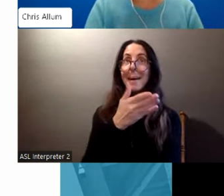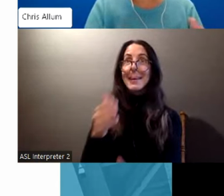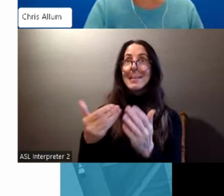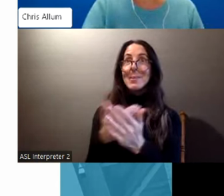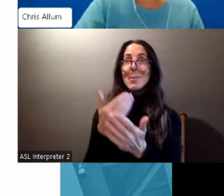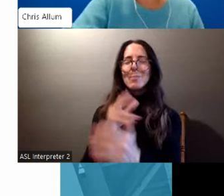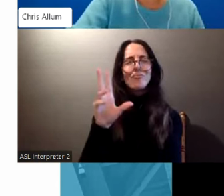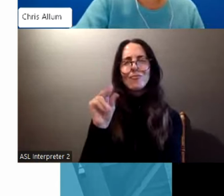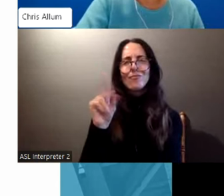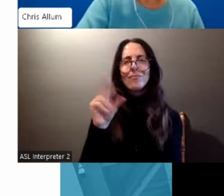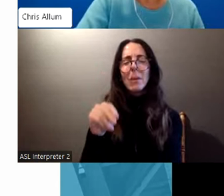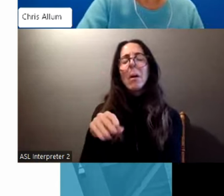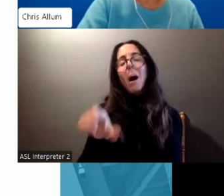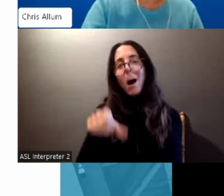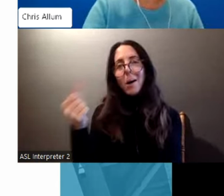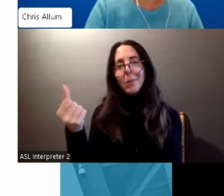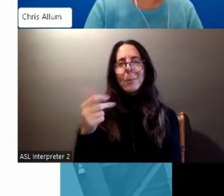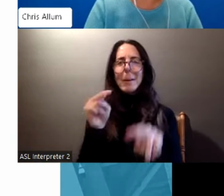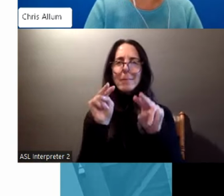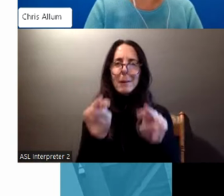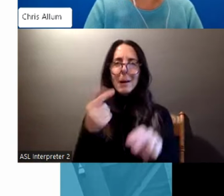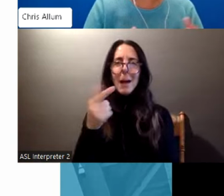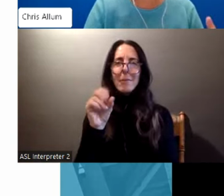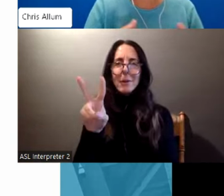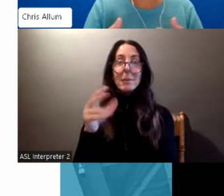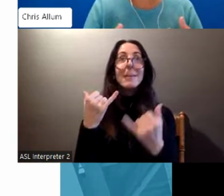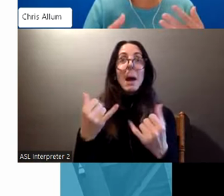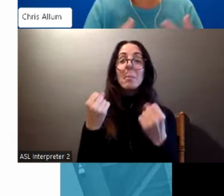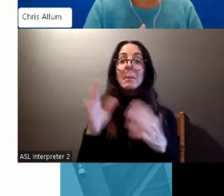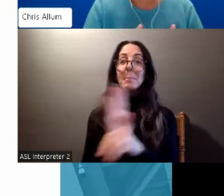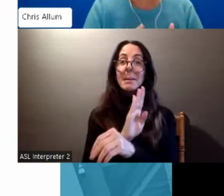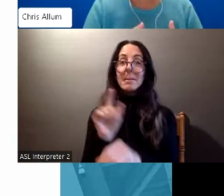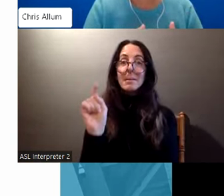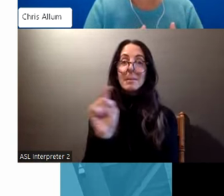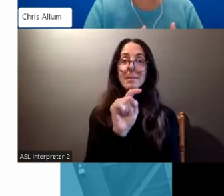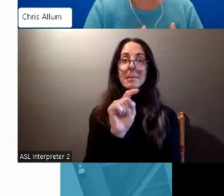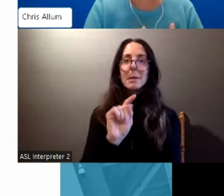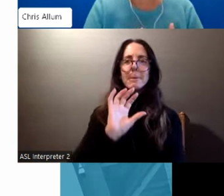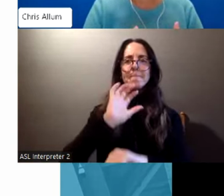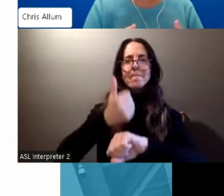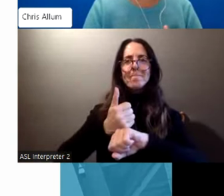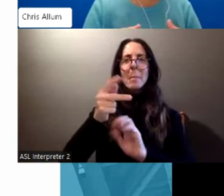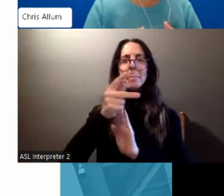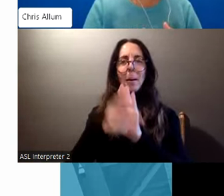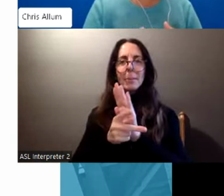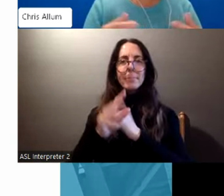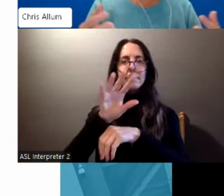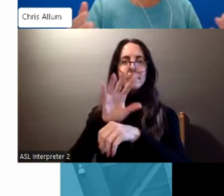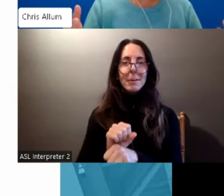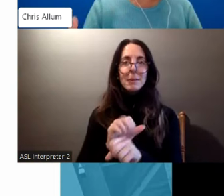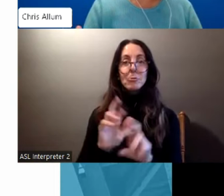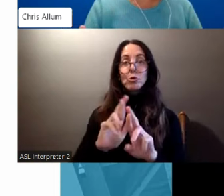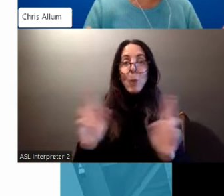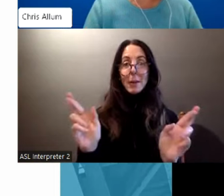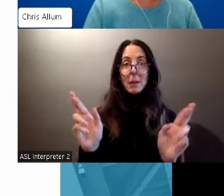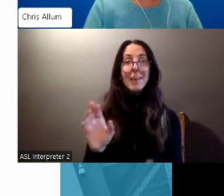course, there's governance. Firms right now have certain policies and practices in place, and they are applying